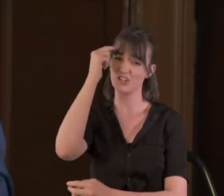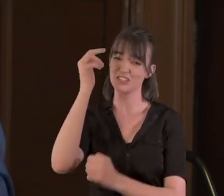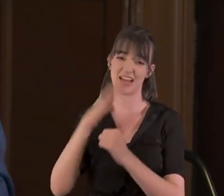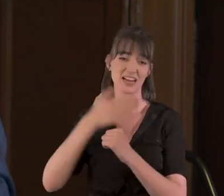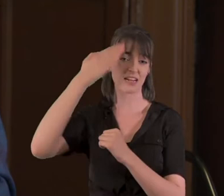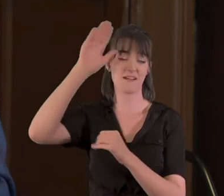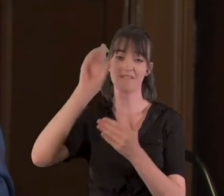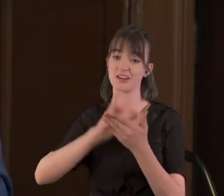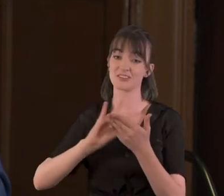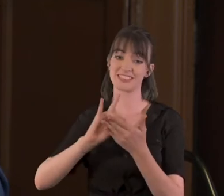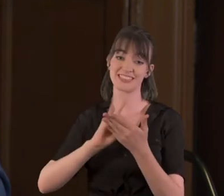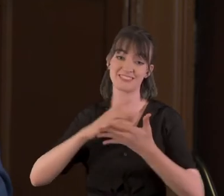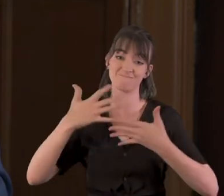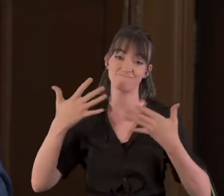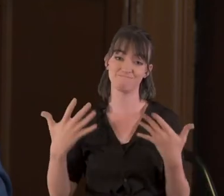fact that,